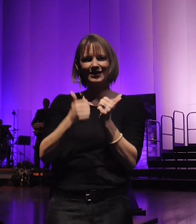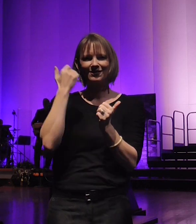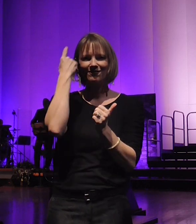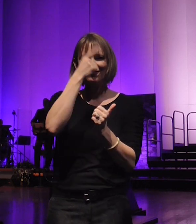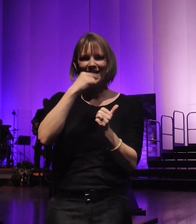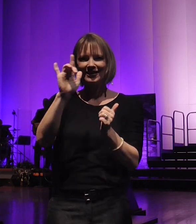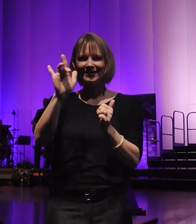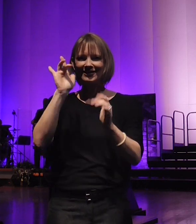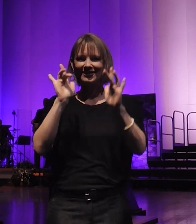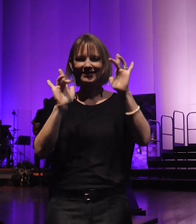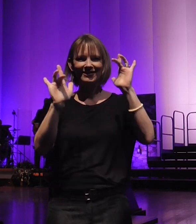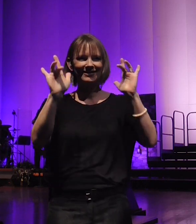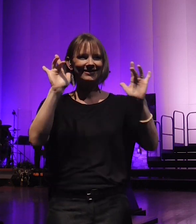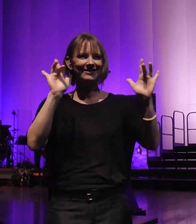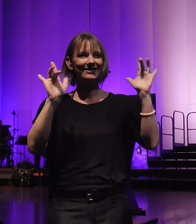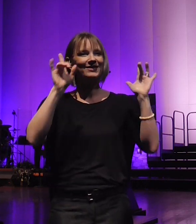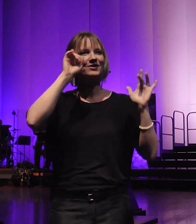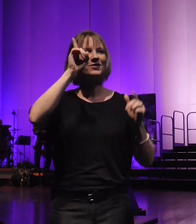each face.